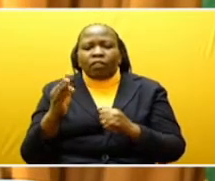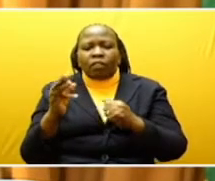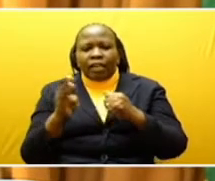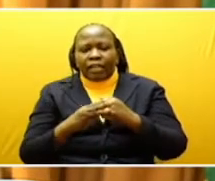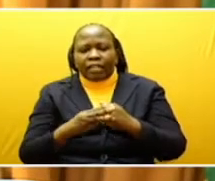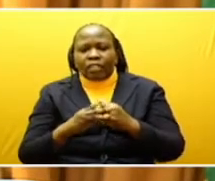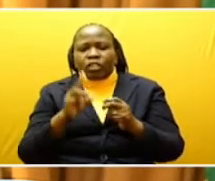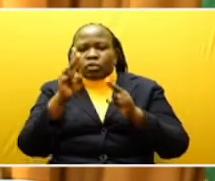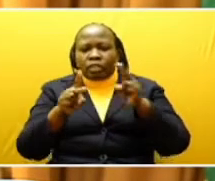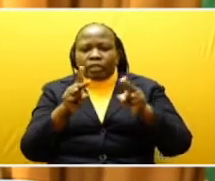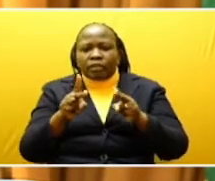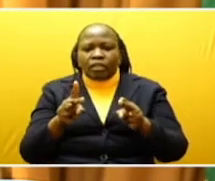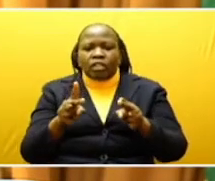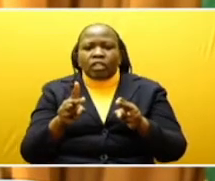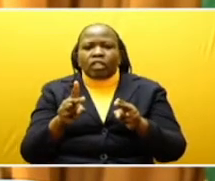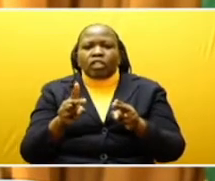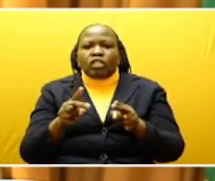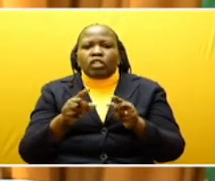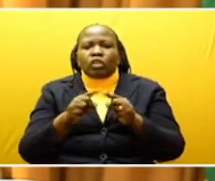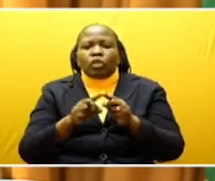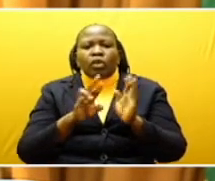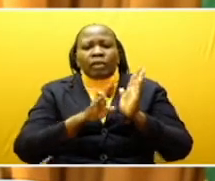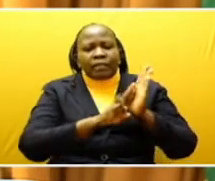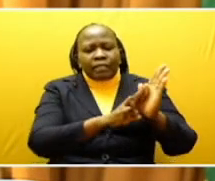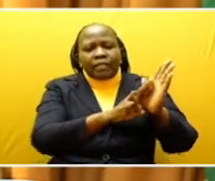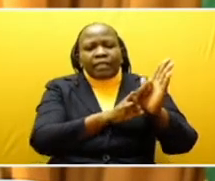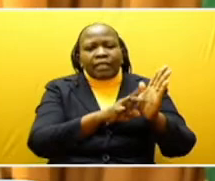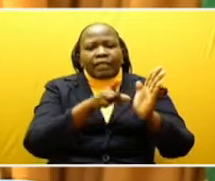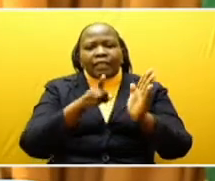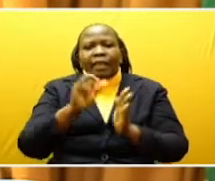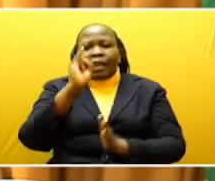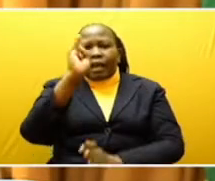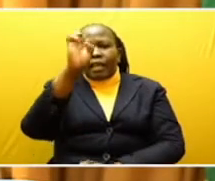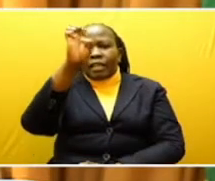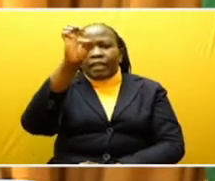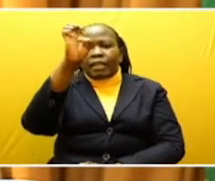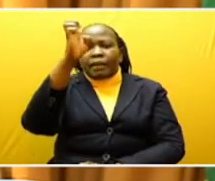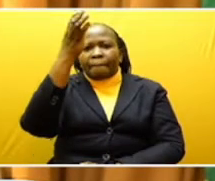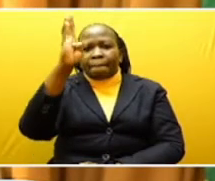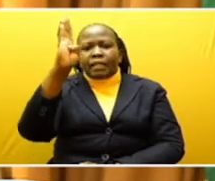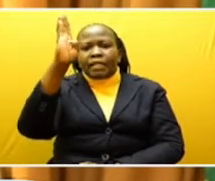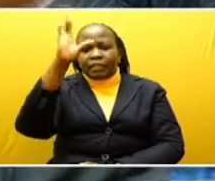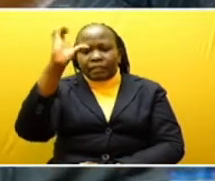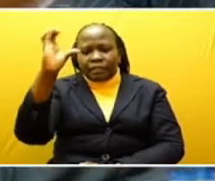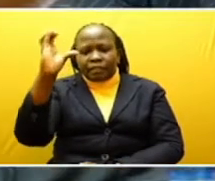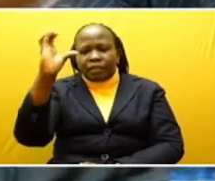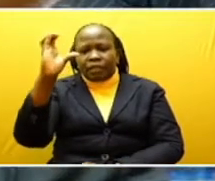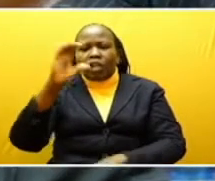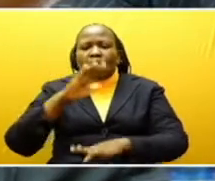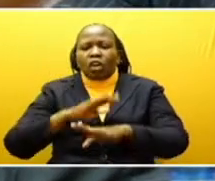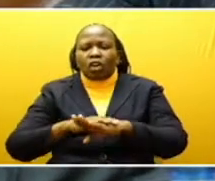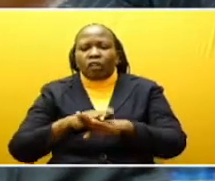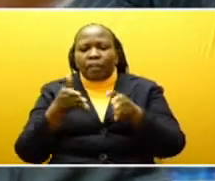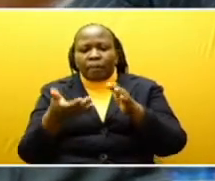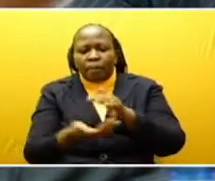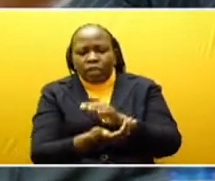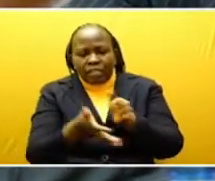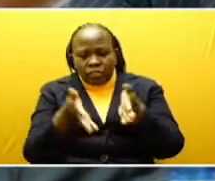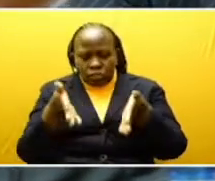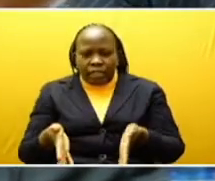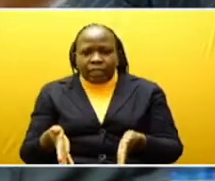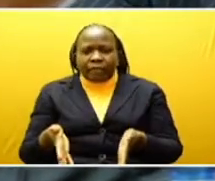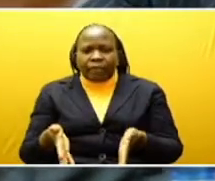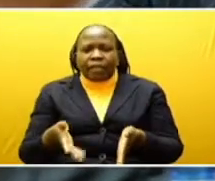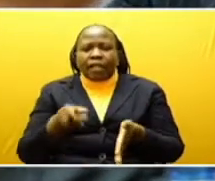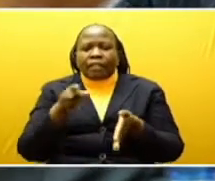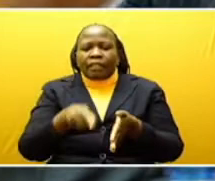2022, purporting to act for the IEBC. At the pretrial conference this morning, the